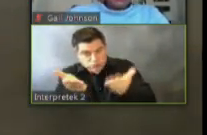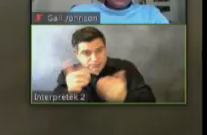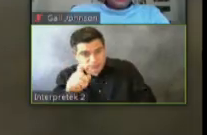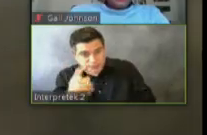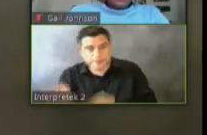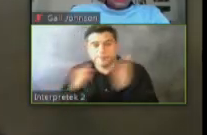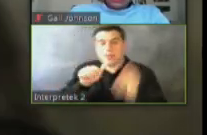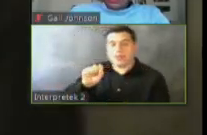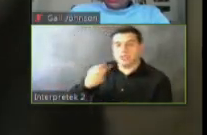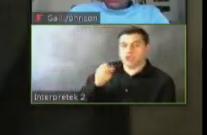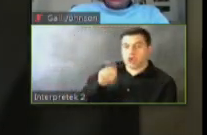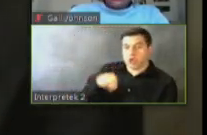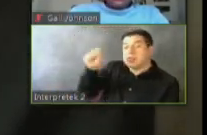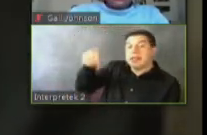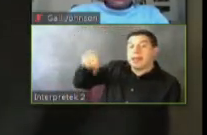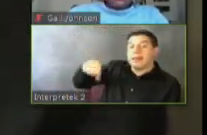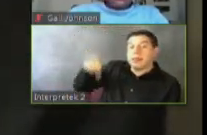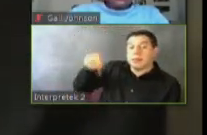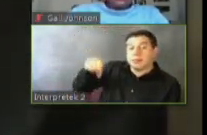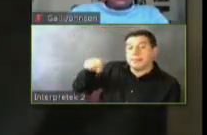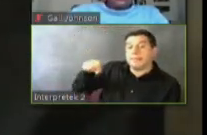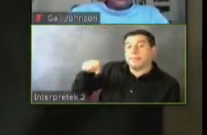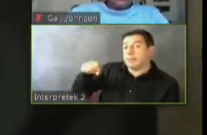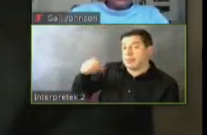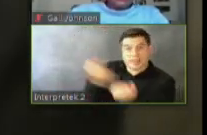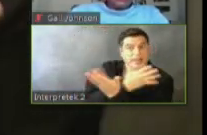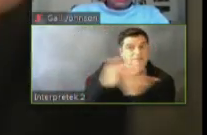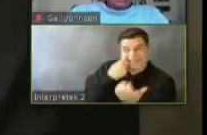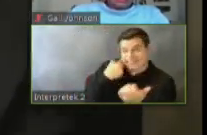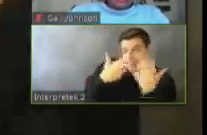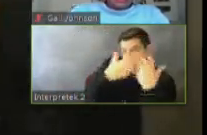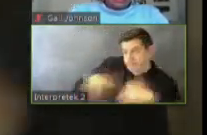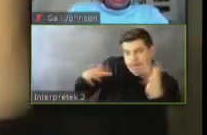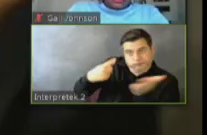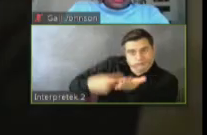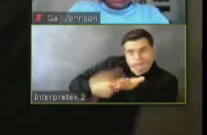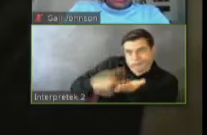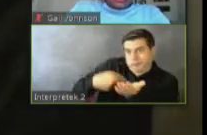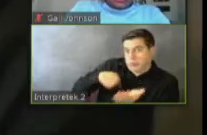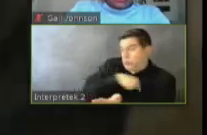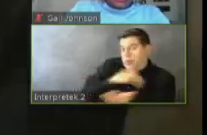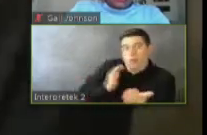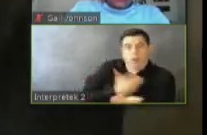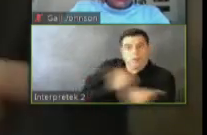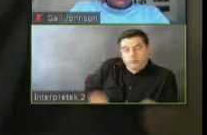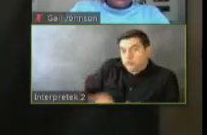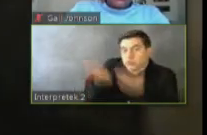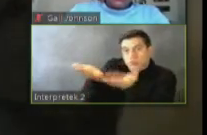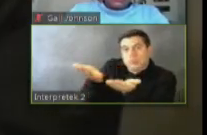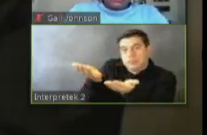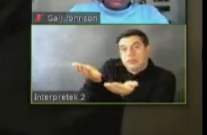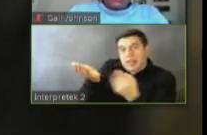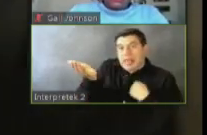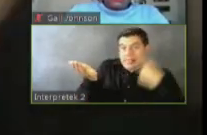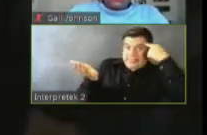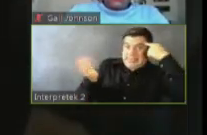Everything. Yes, everything we discussed are our recommendations. I think staff is going to come with an overall